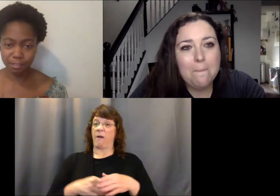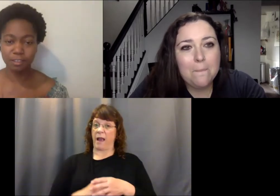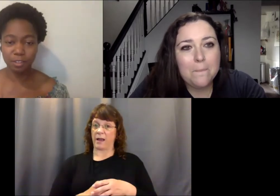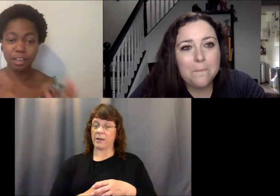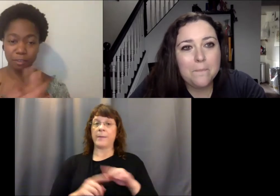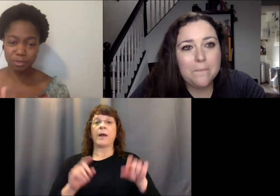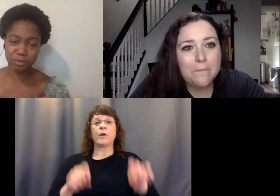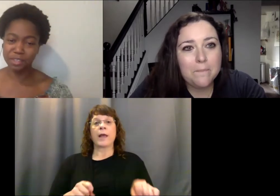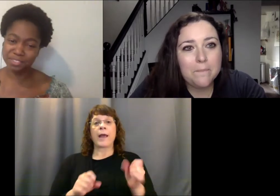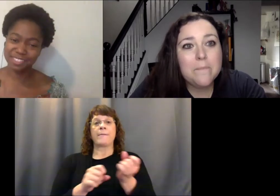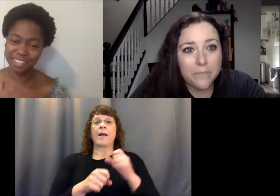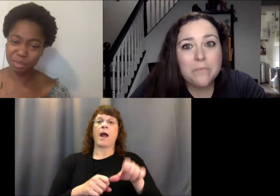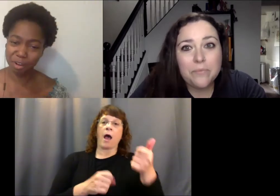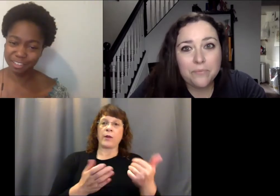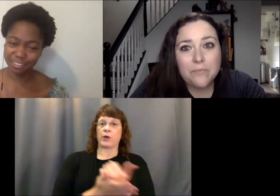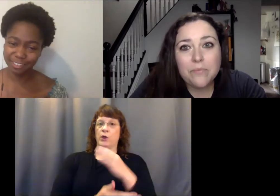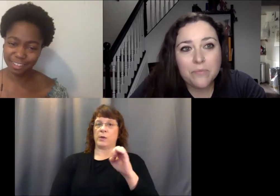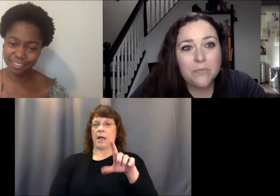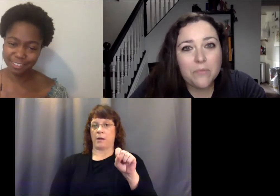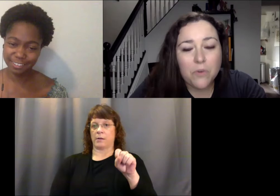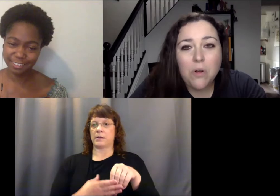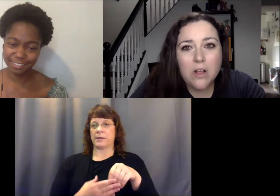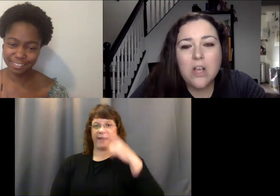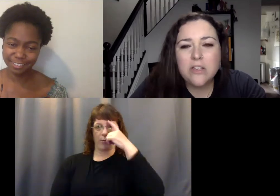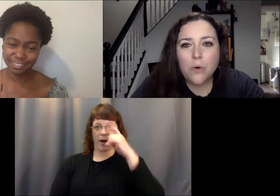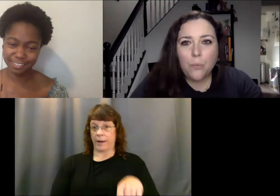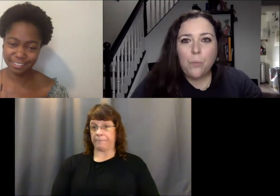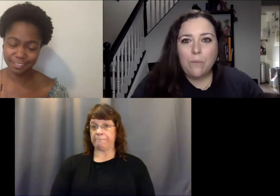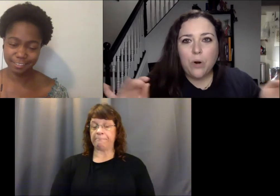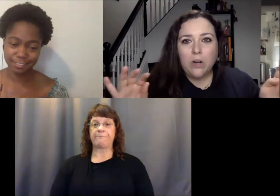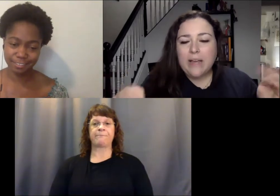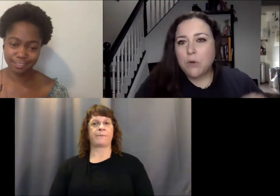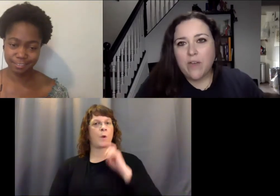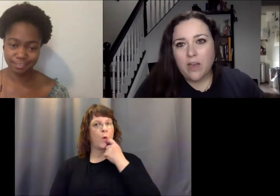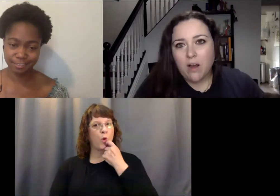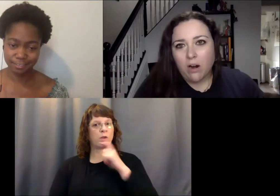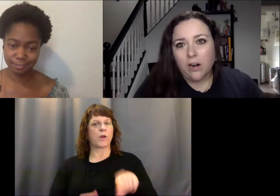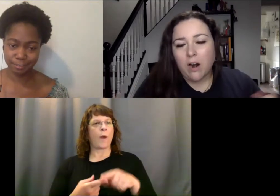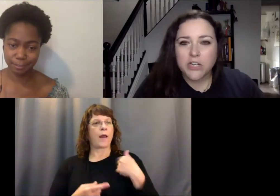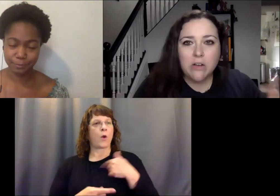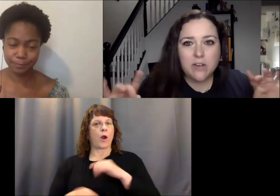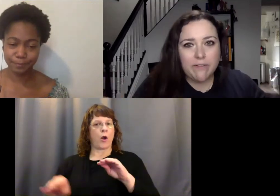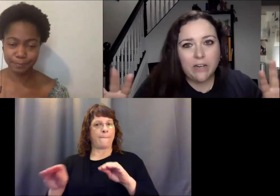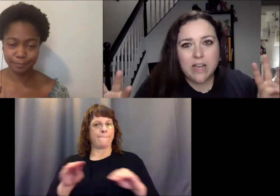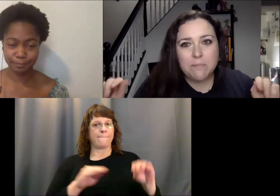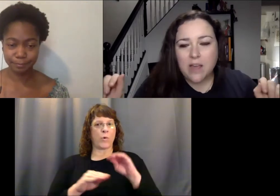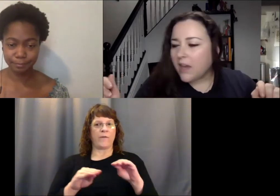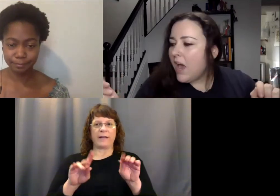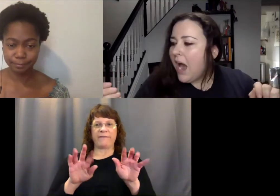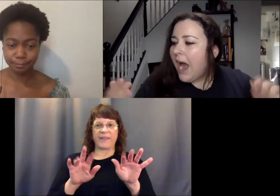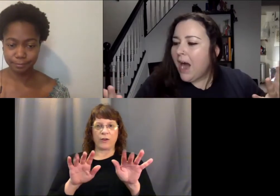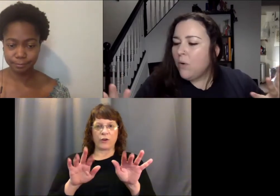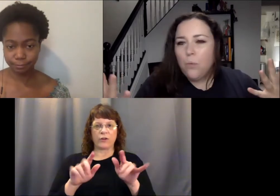make other new cells in the brain. Yeah. Cool. So when we're like moving our toes and our fingertips,